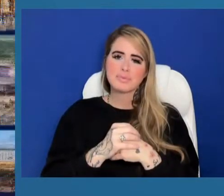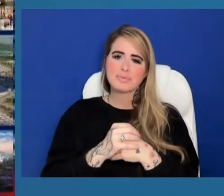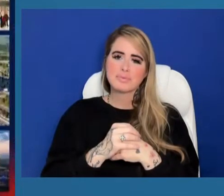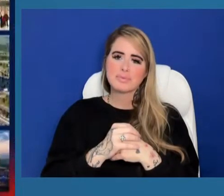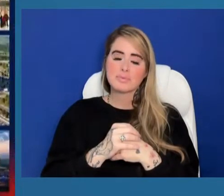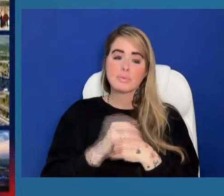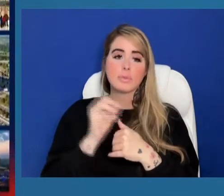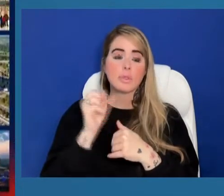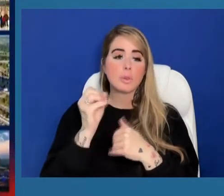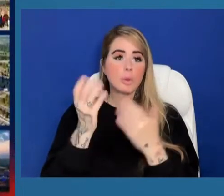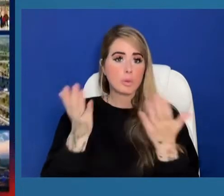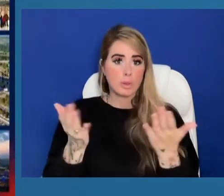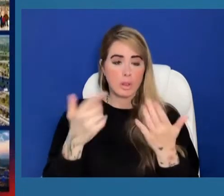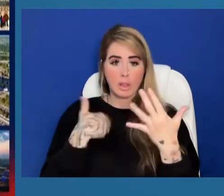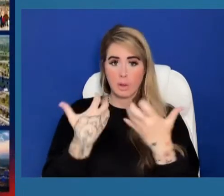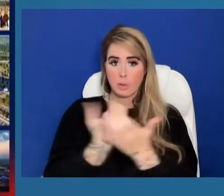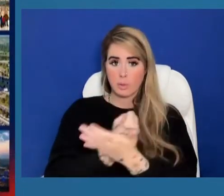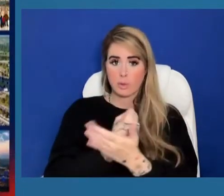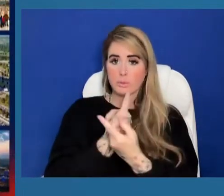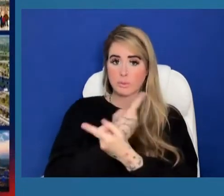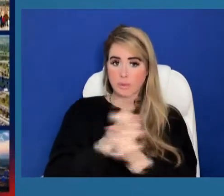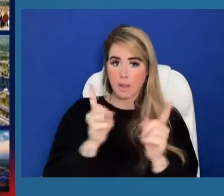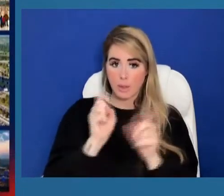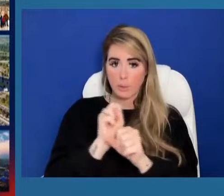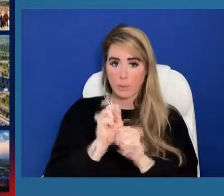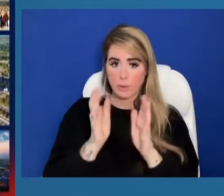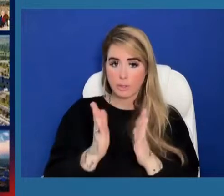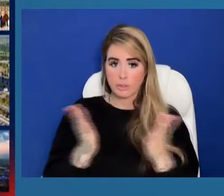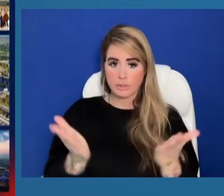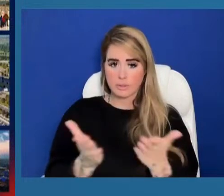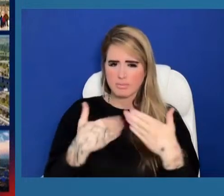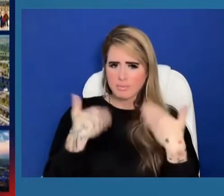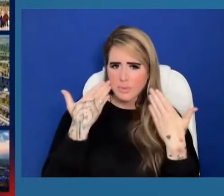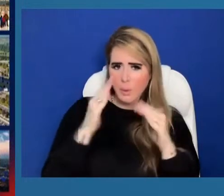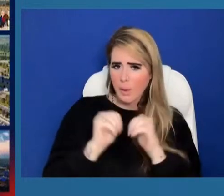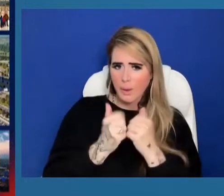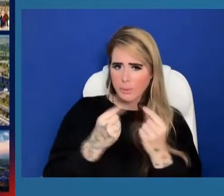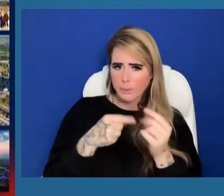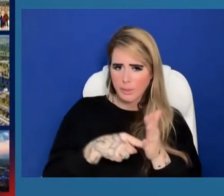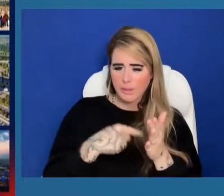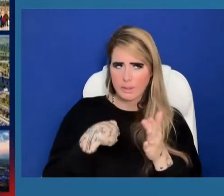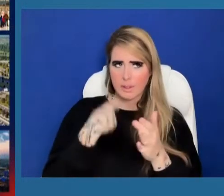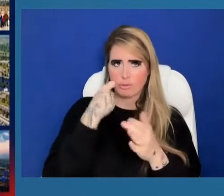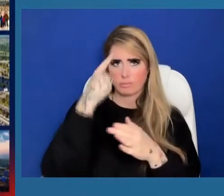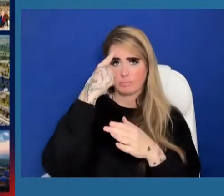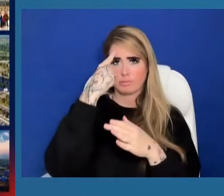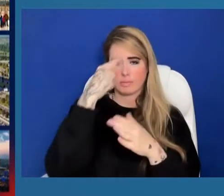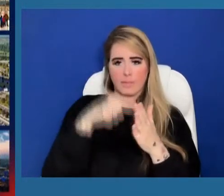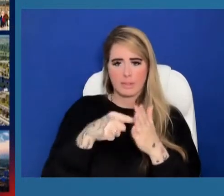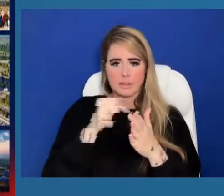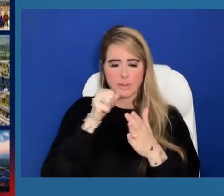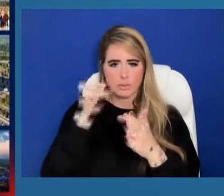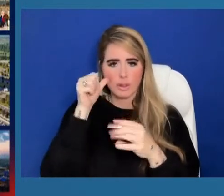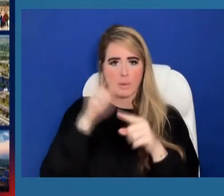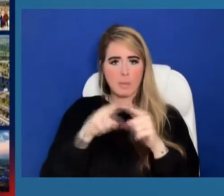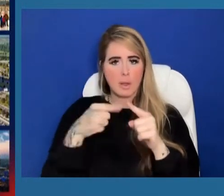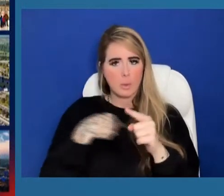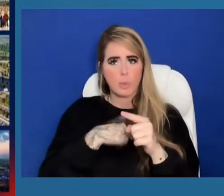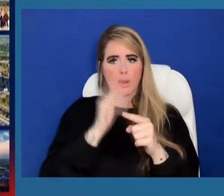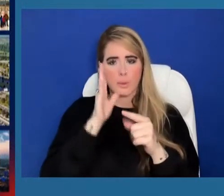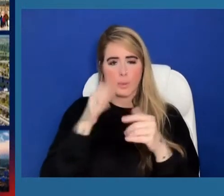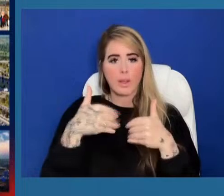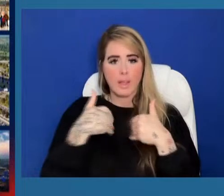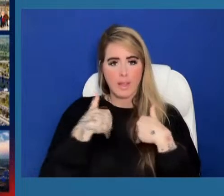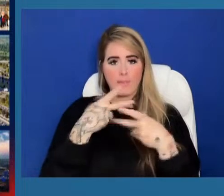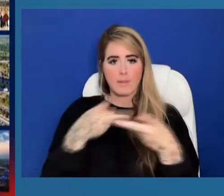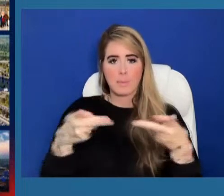So I want to tell all the workers here, and I don't know how we're going to do this because I just thought of this yesterday. We are going to have a